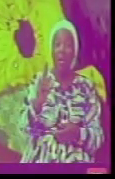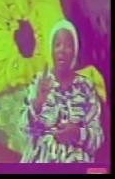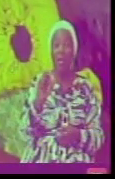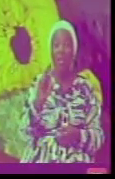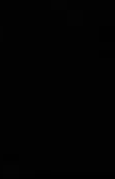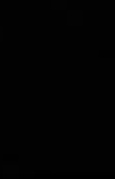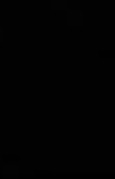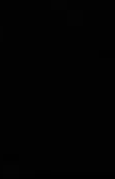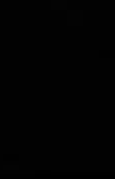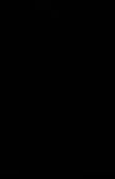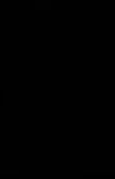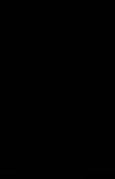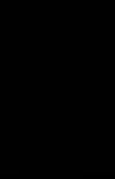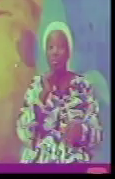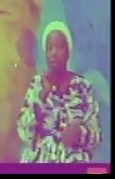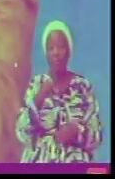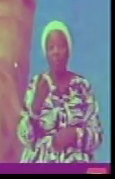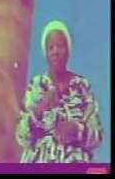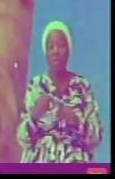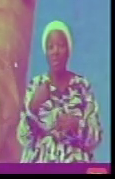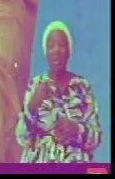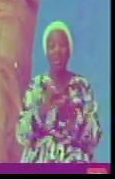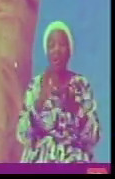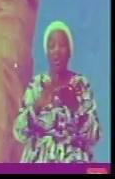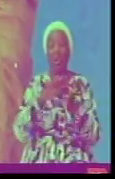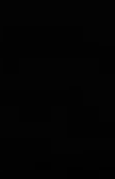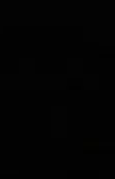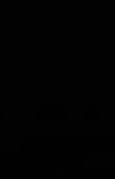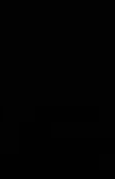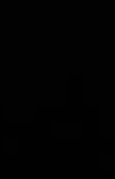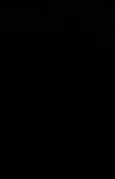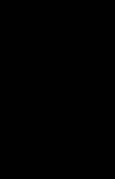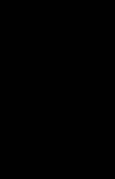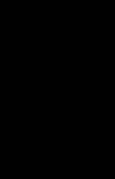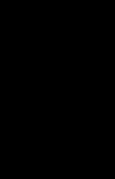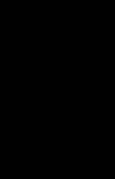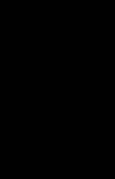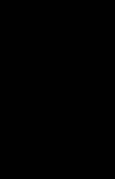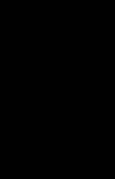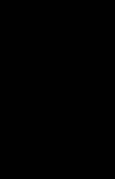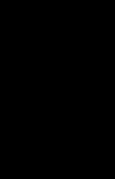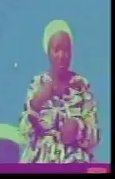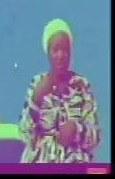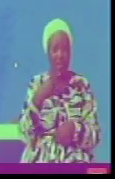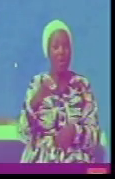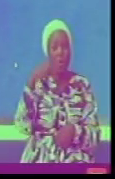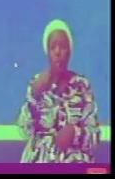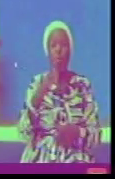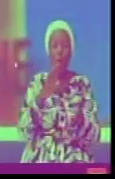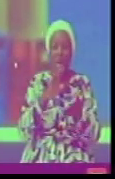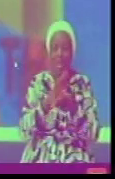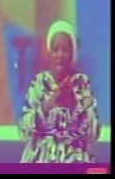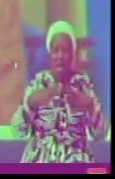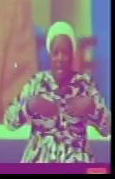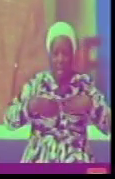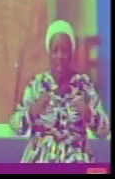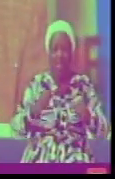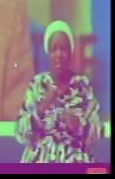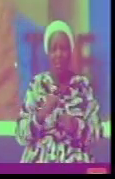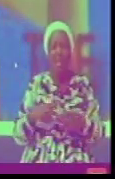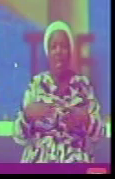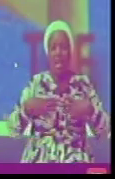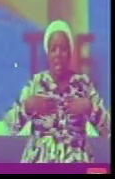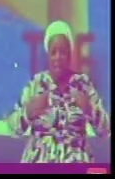he did it not only say that he forgives all your transgressions, who